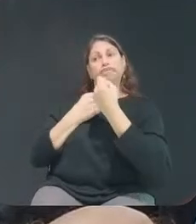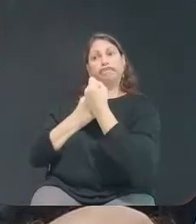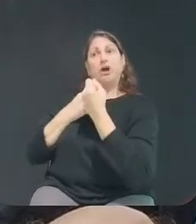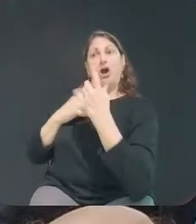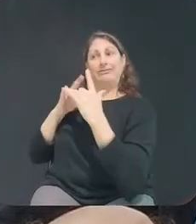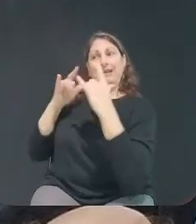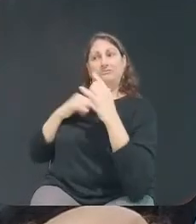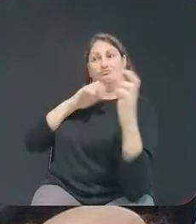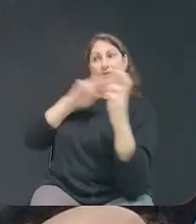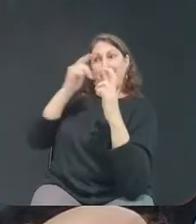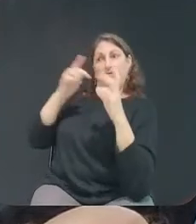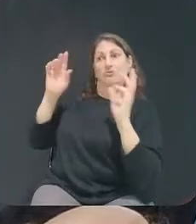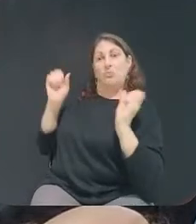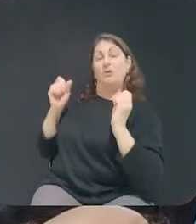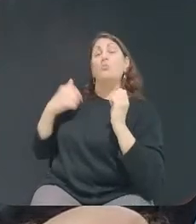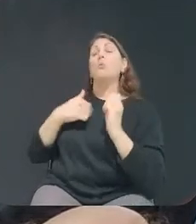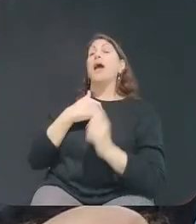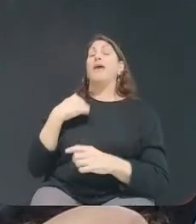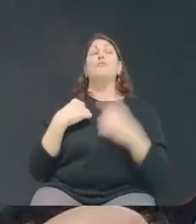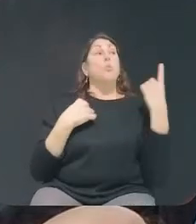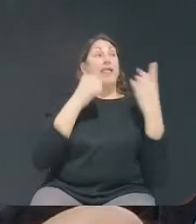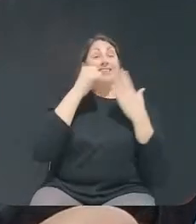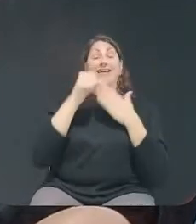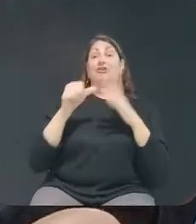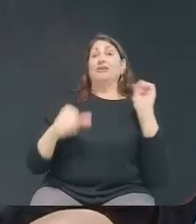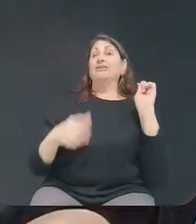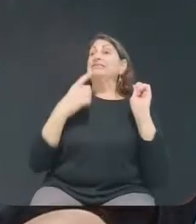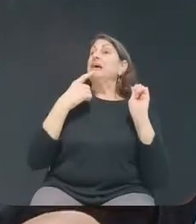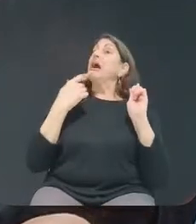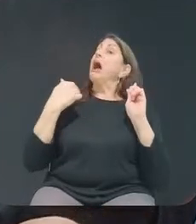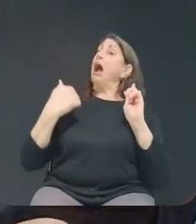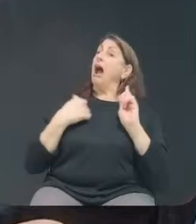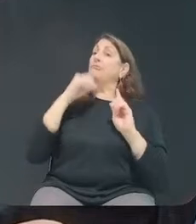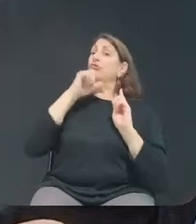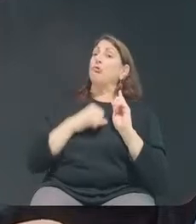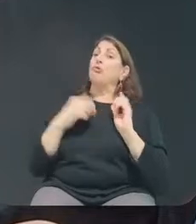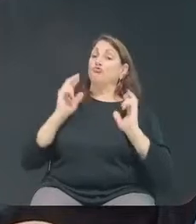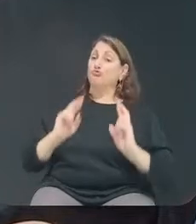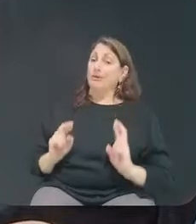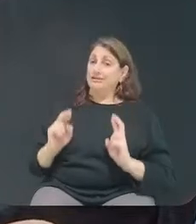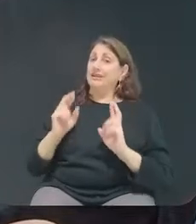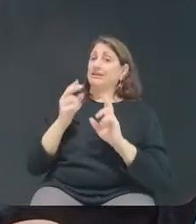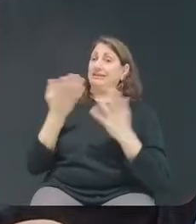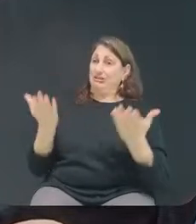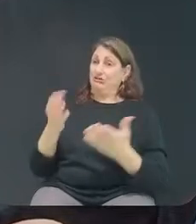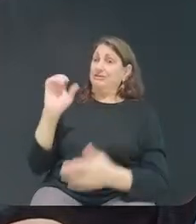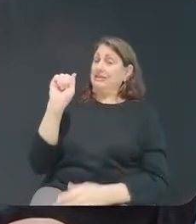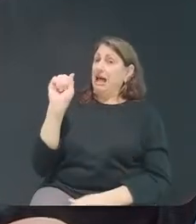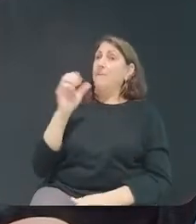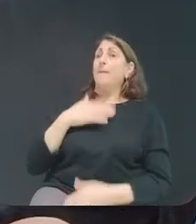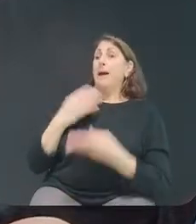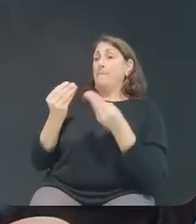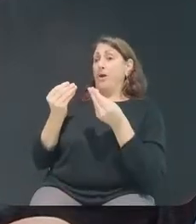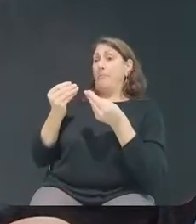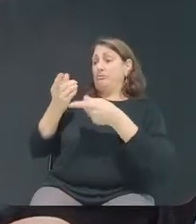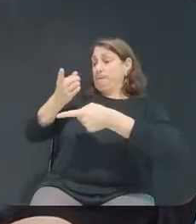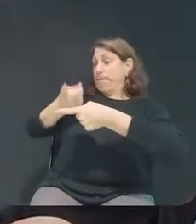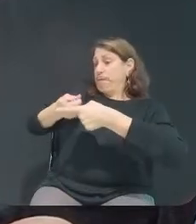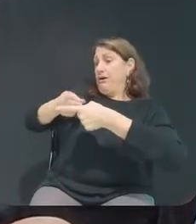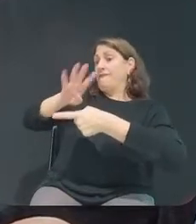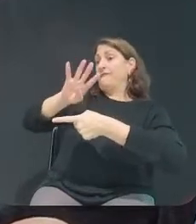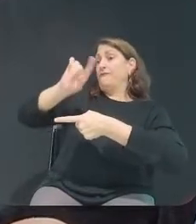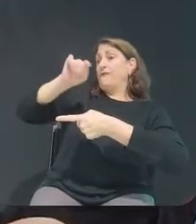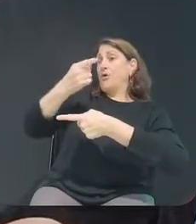T. Armstrong. He describes himself as an old resident of Seattle, whose property at the corner of 4th and Jackson had